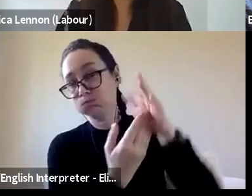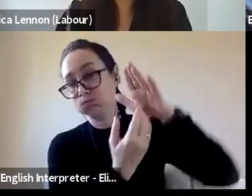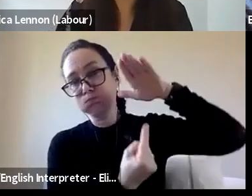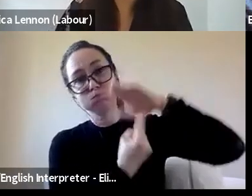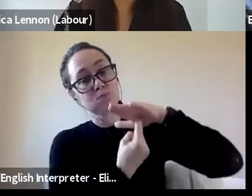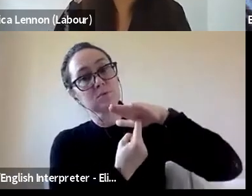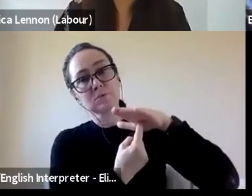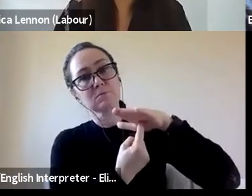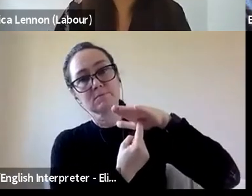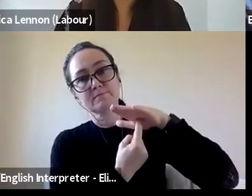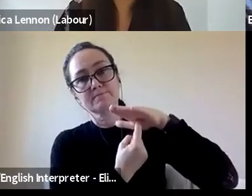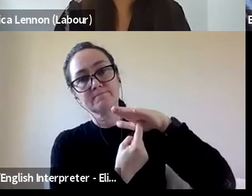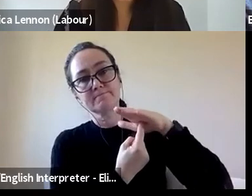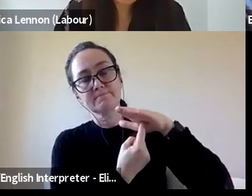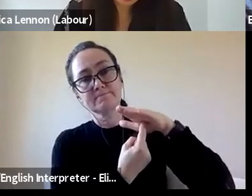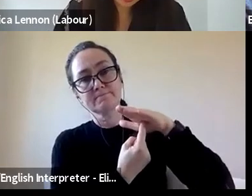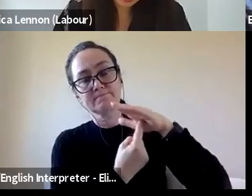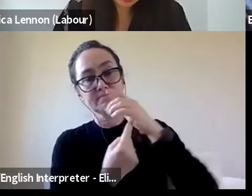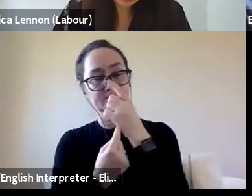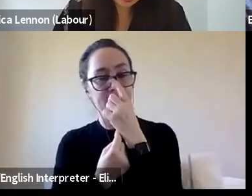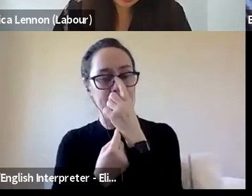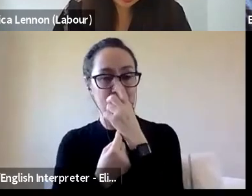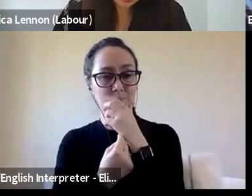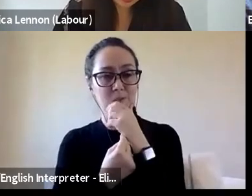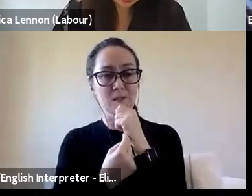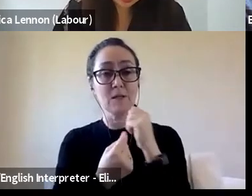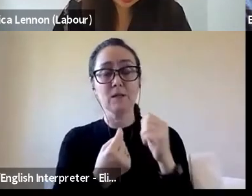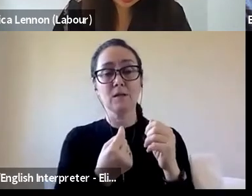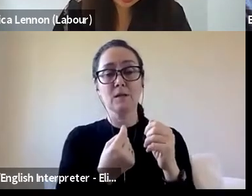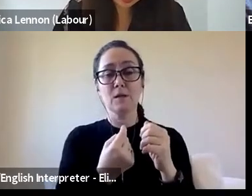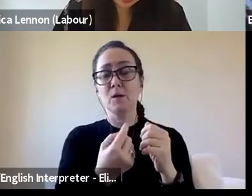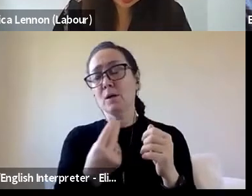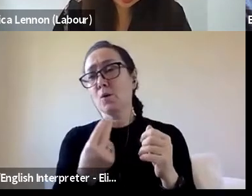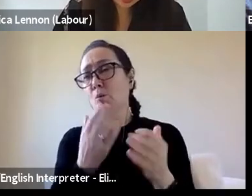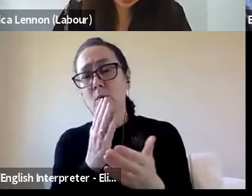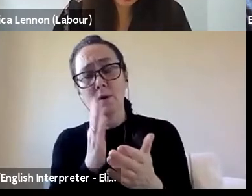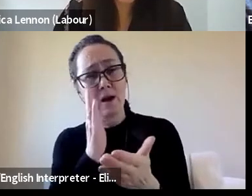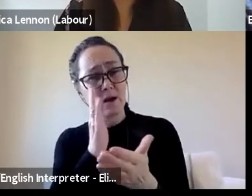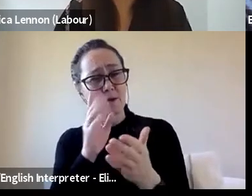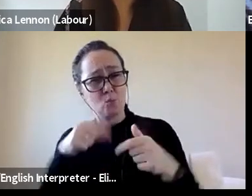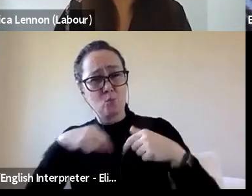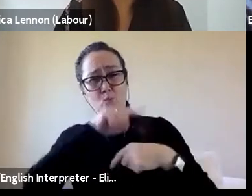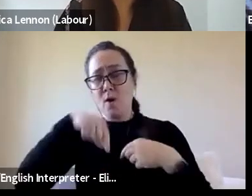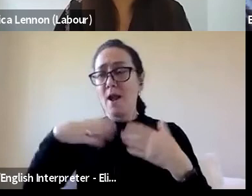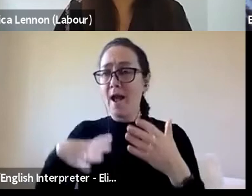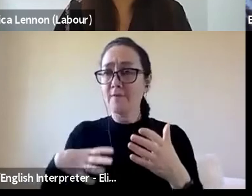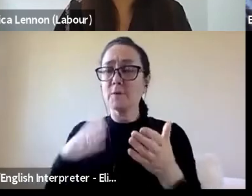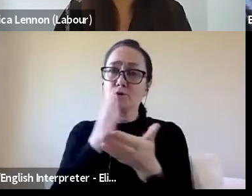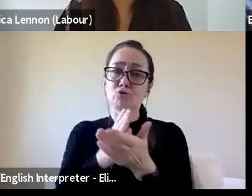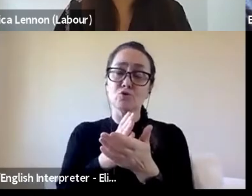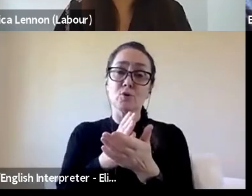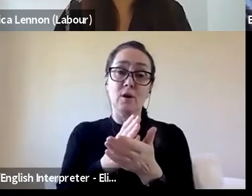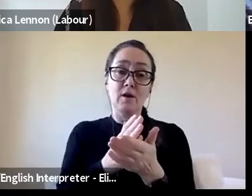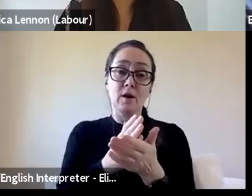I think we need to make sure that people have opportunities, as well as with physical